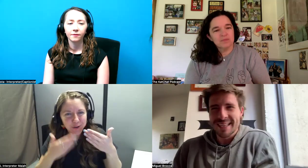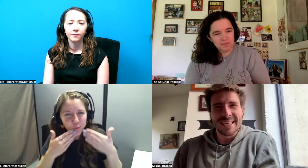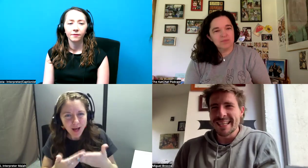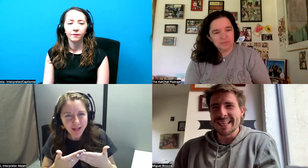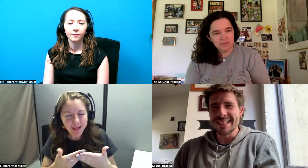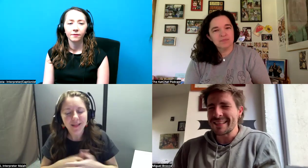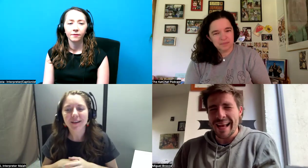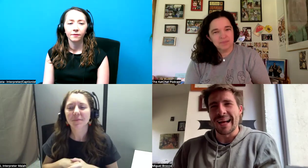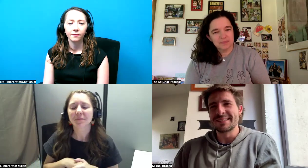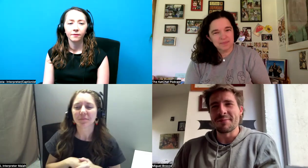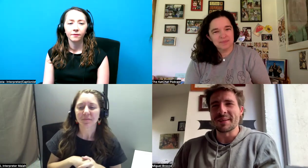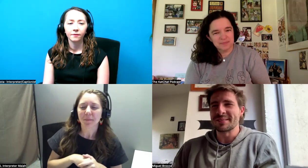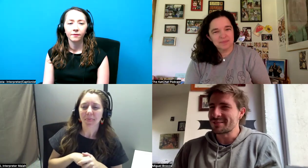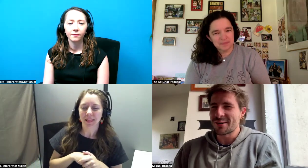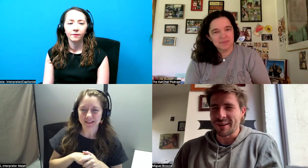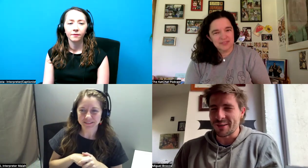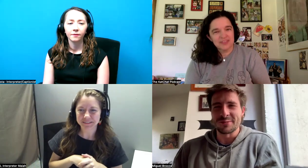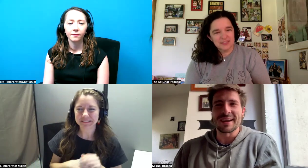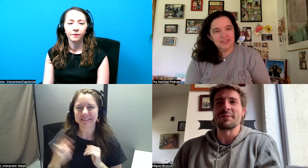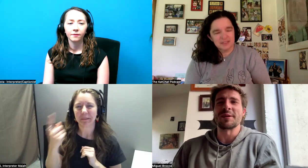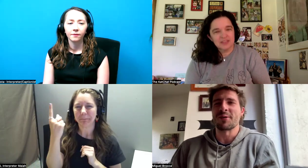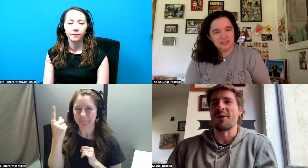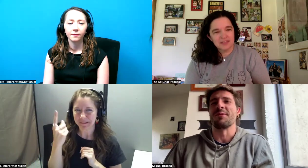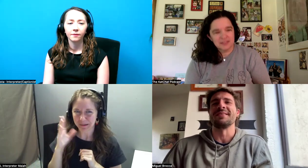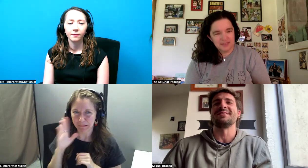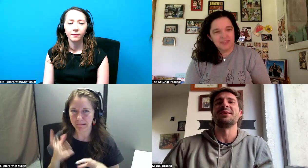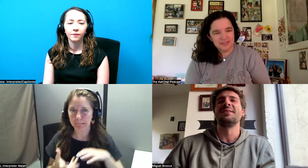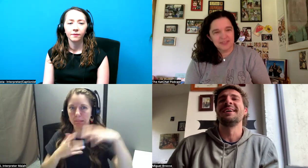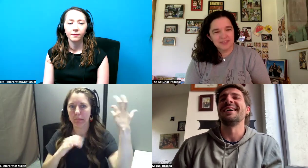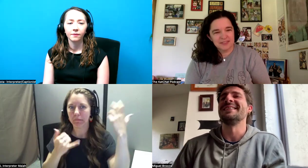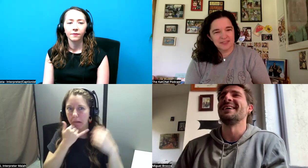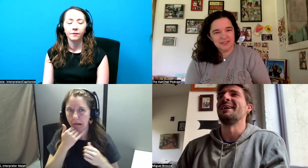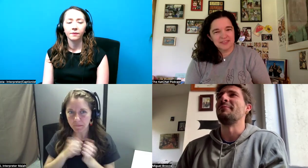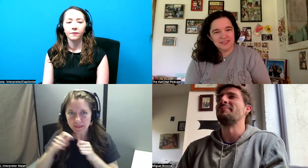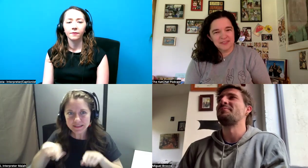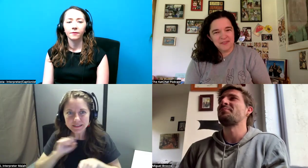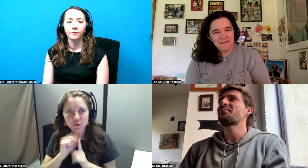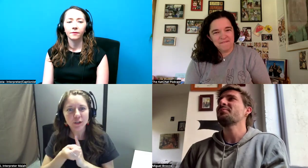like, yeah, something's gonna go terribly wrong with this. You know, and